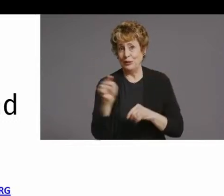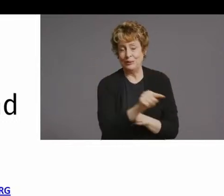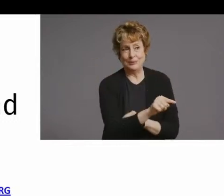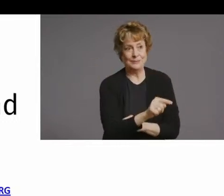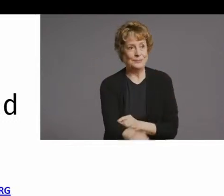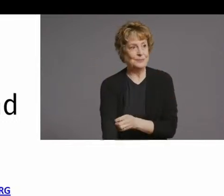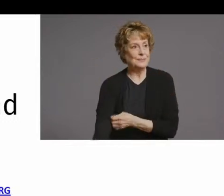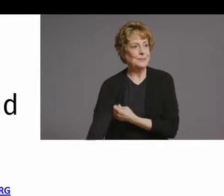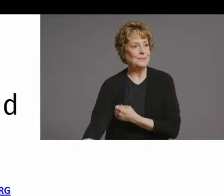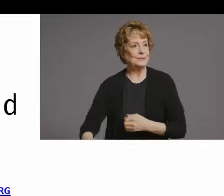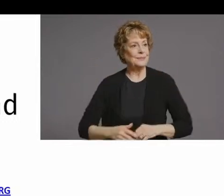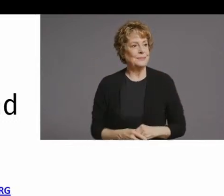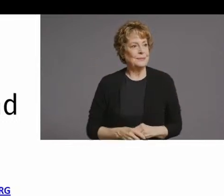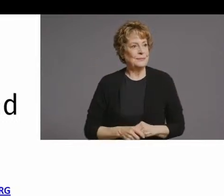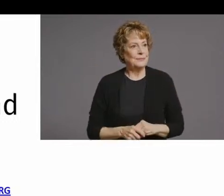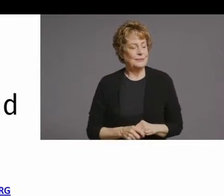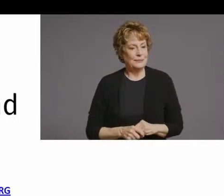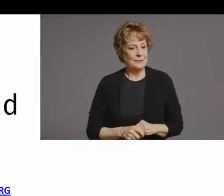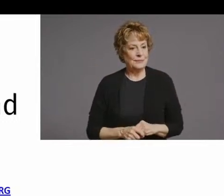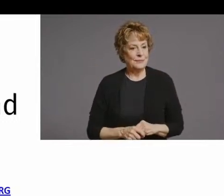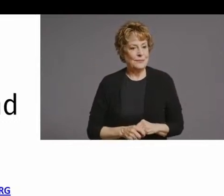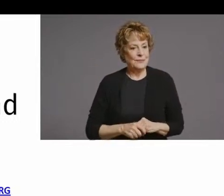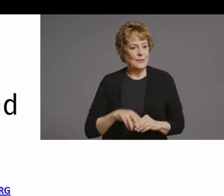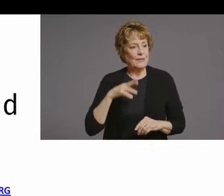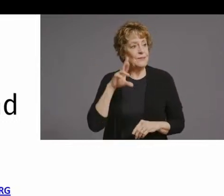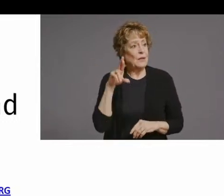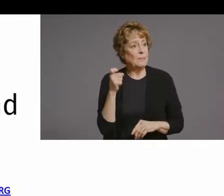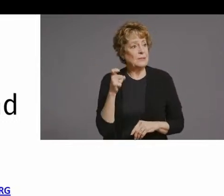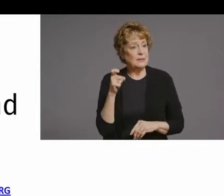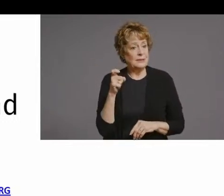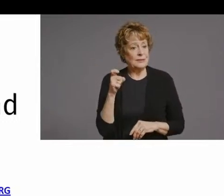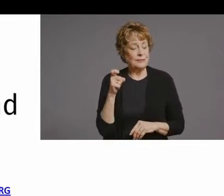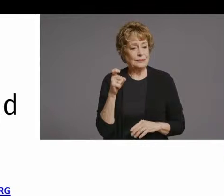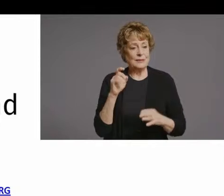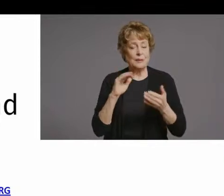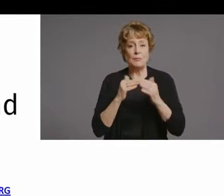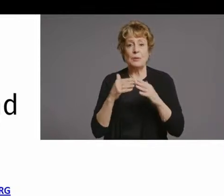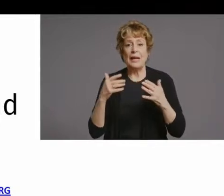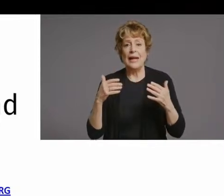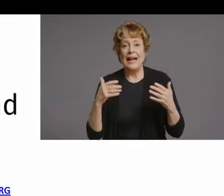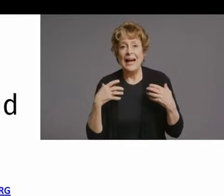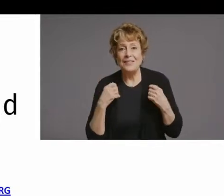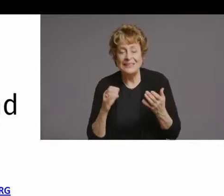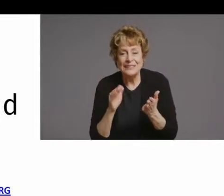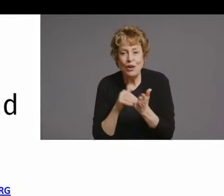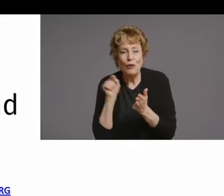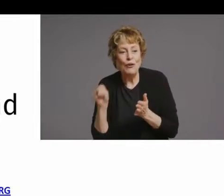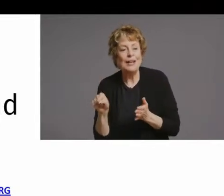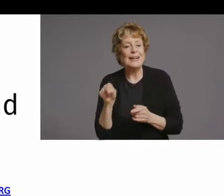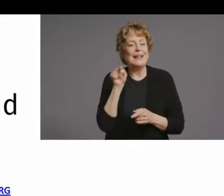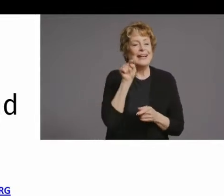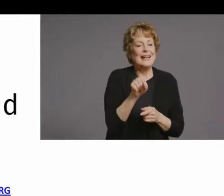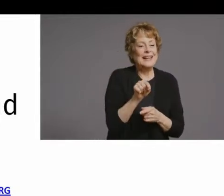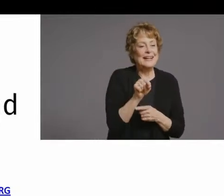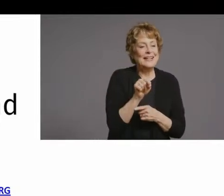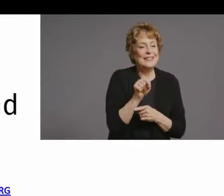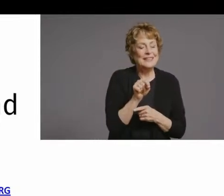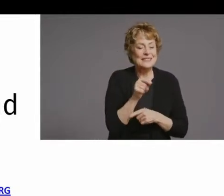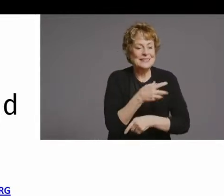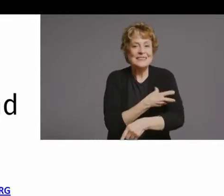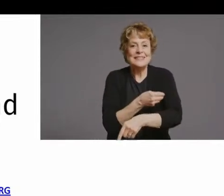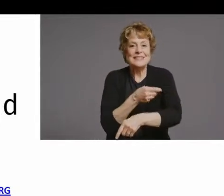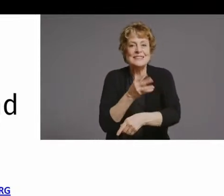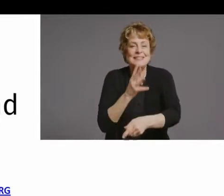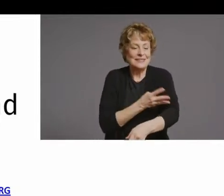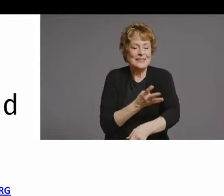And so our pharmacies, our community health centers, and our dialysis clinics are part of our statewide strategy to